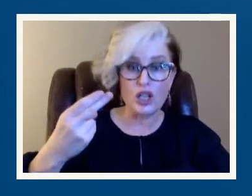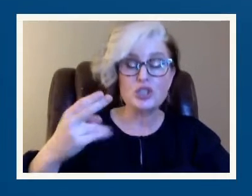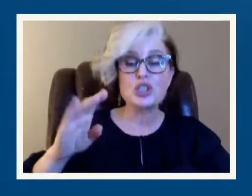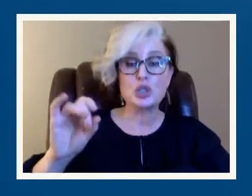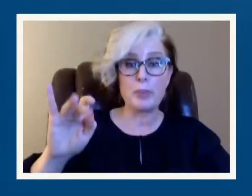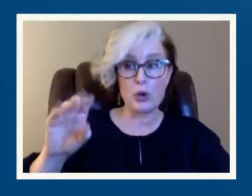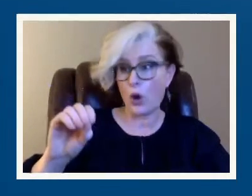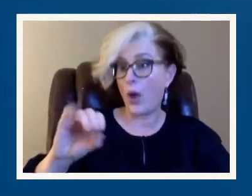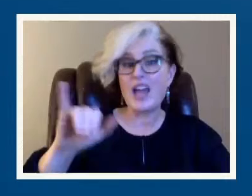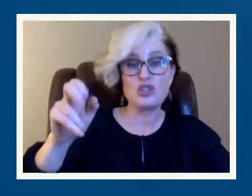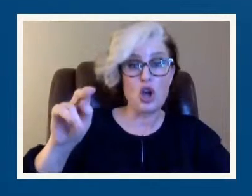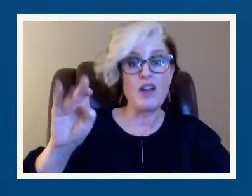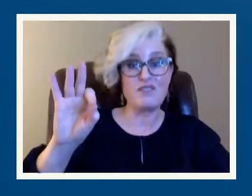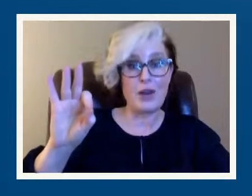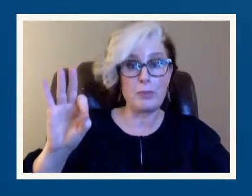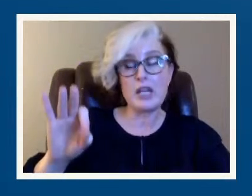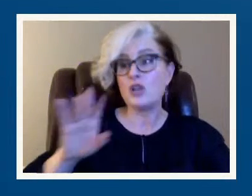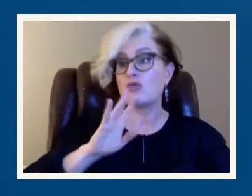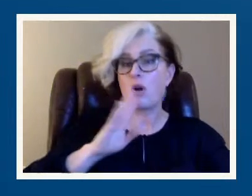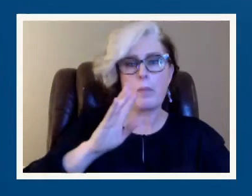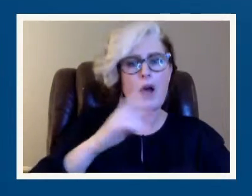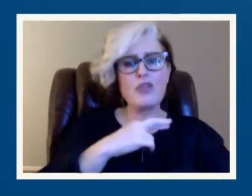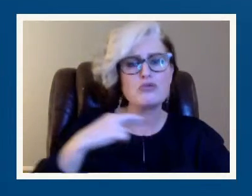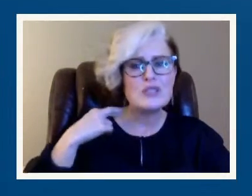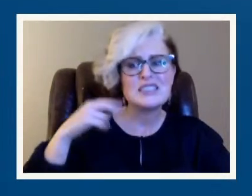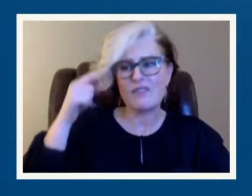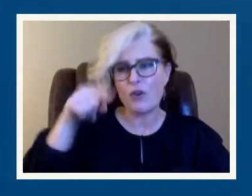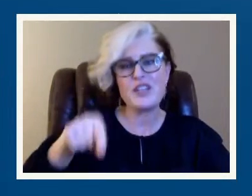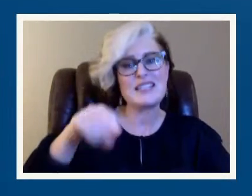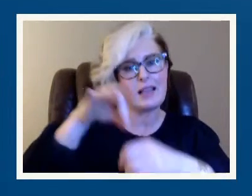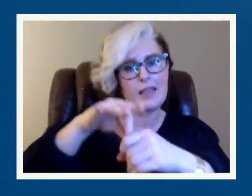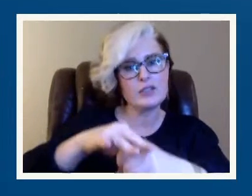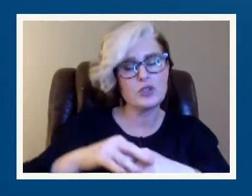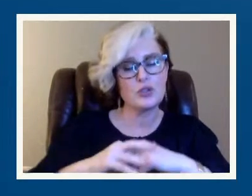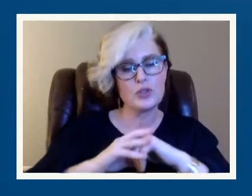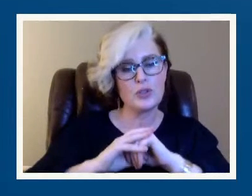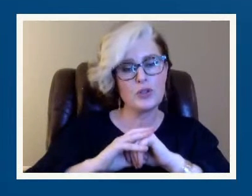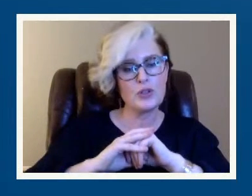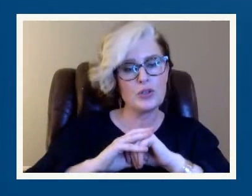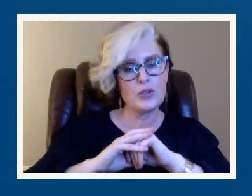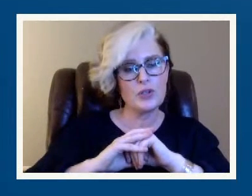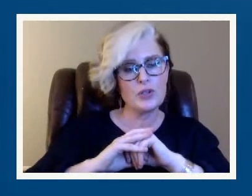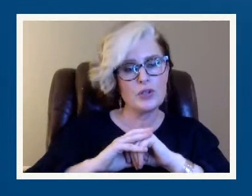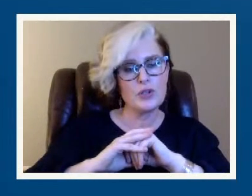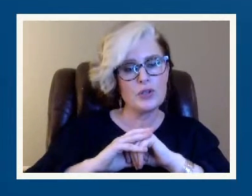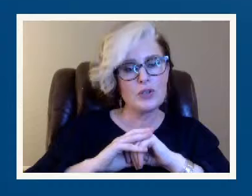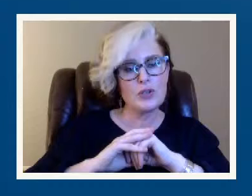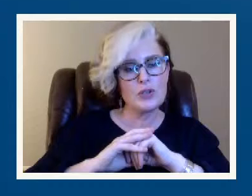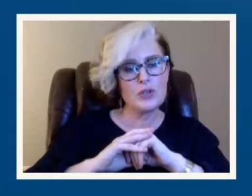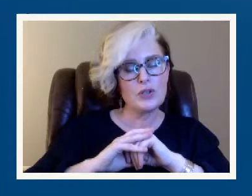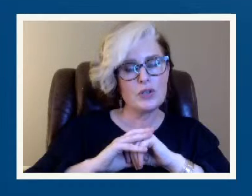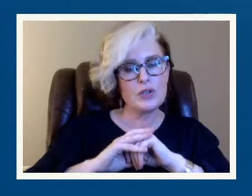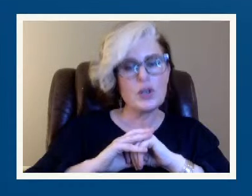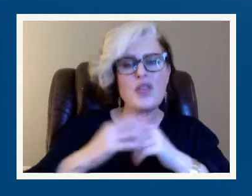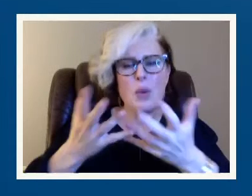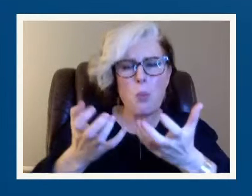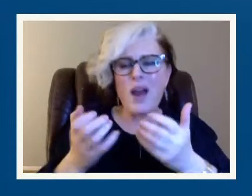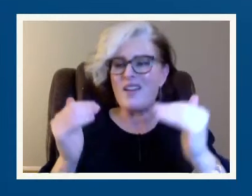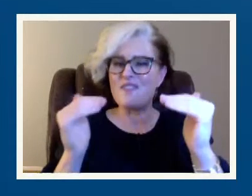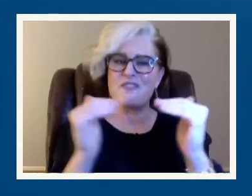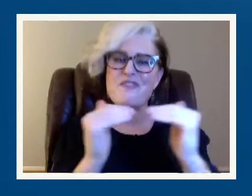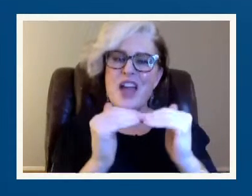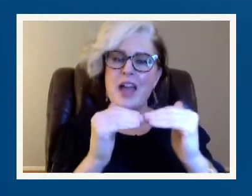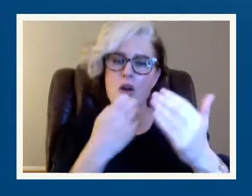John Fetterman talk about the stakes in this election. A fair economy that gives